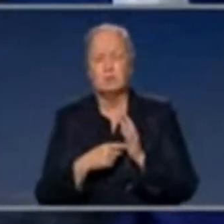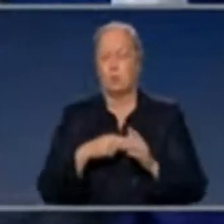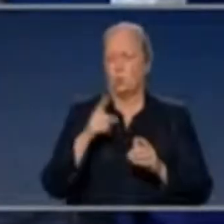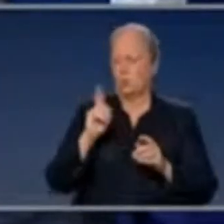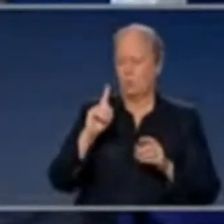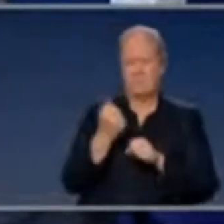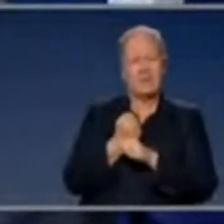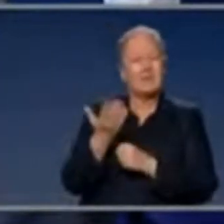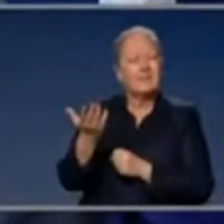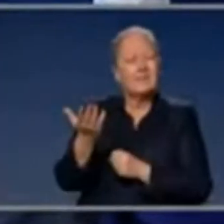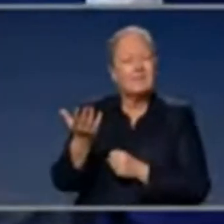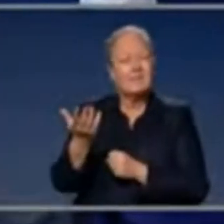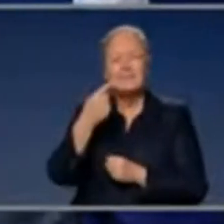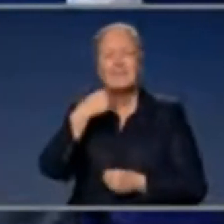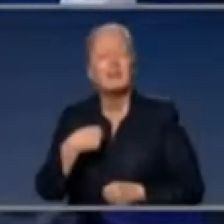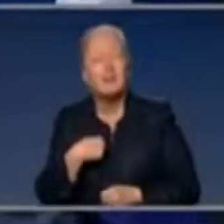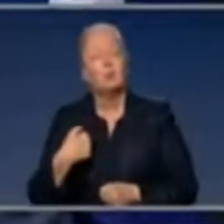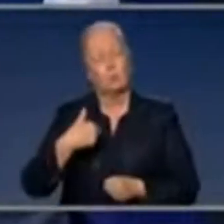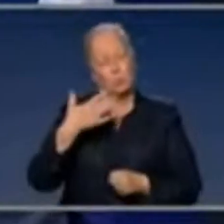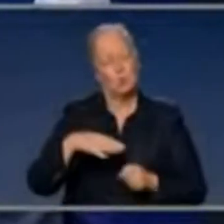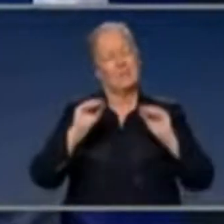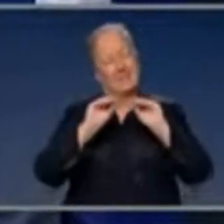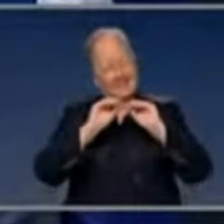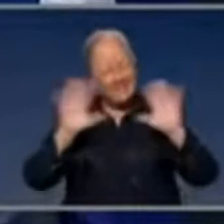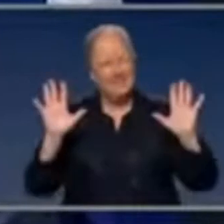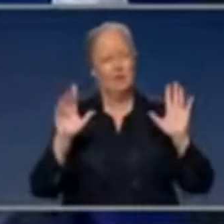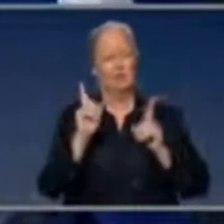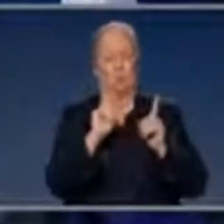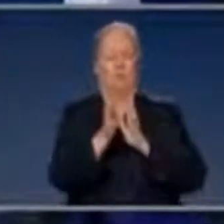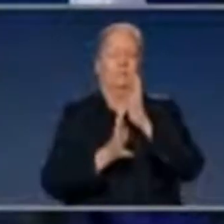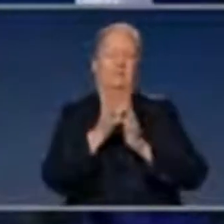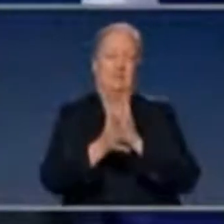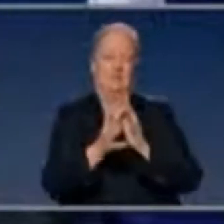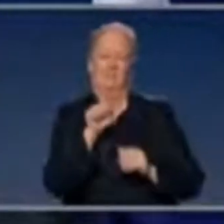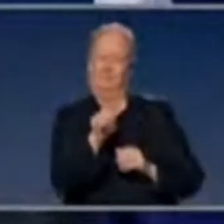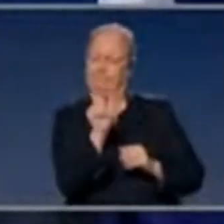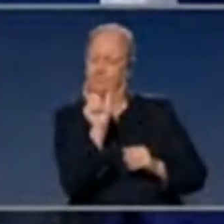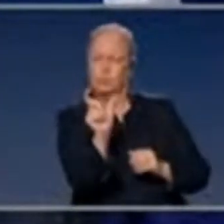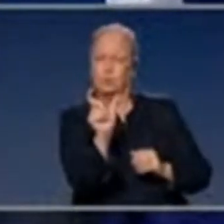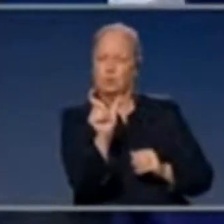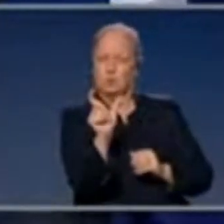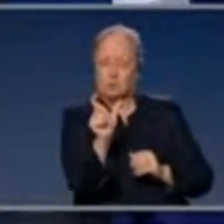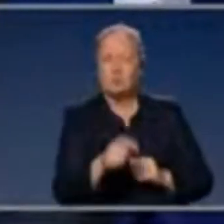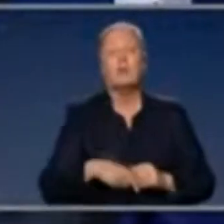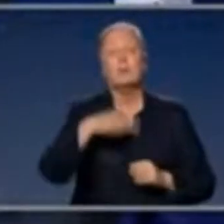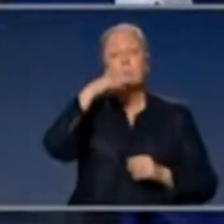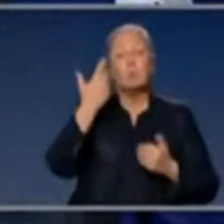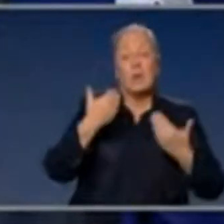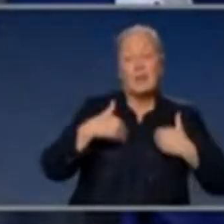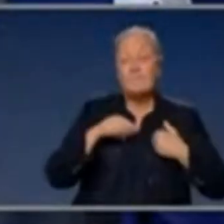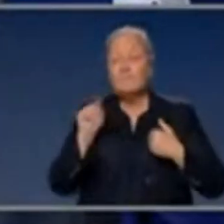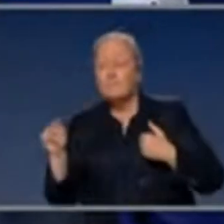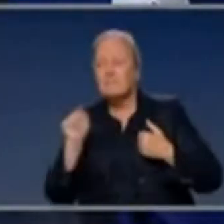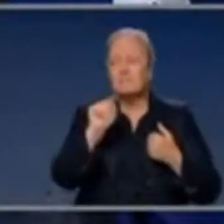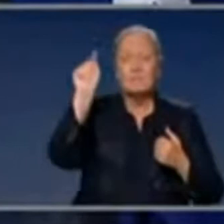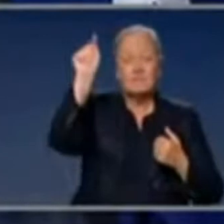difficult topic, for us to get a clear definition of what constitutes a hotspot. And so people who are living in those areas will